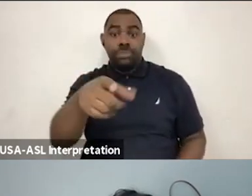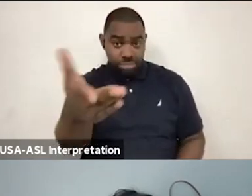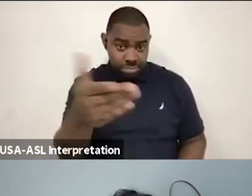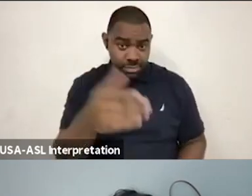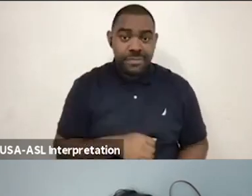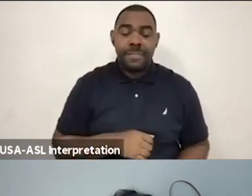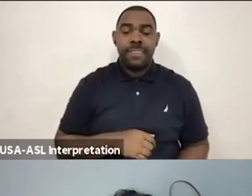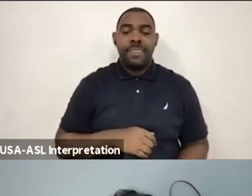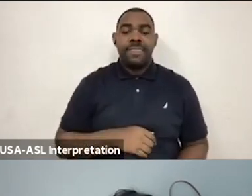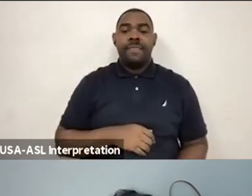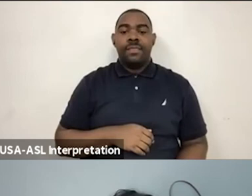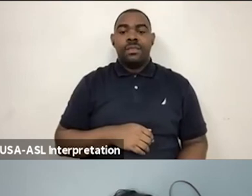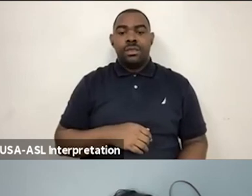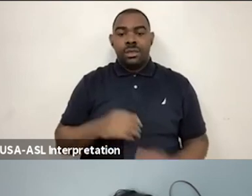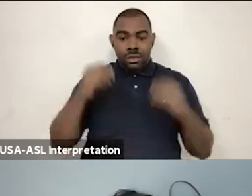there.